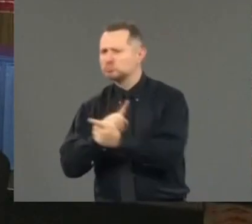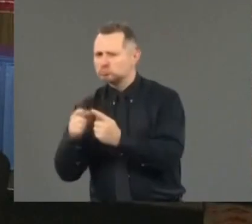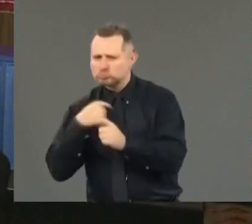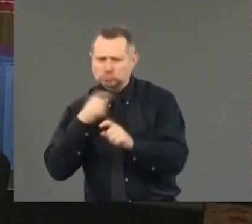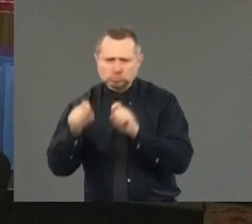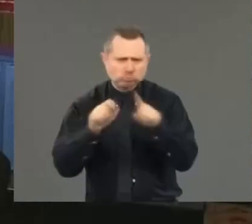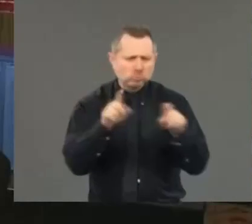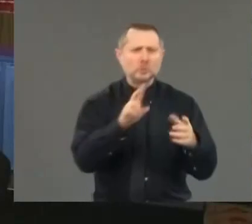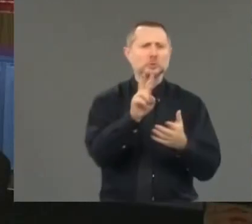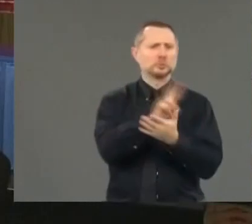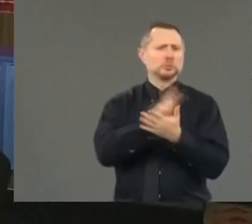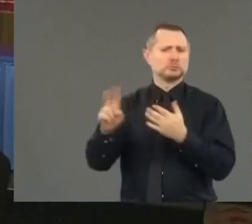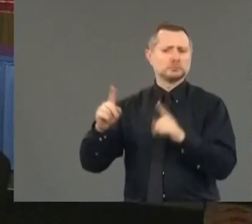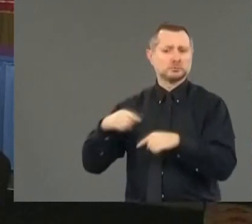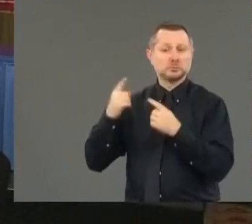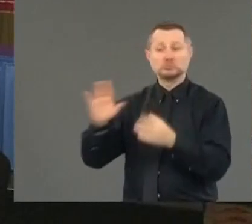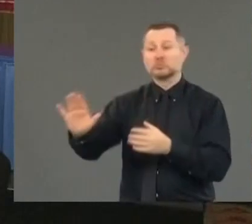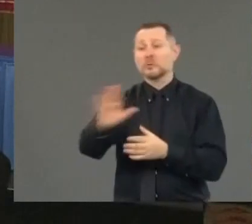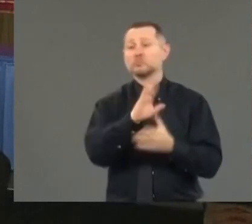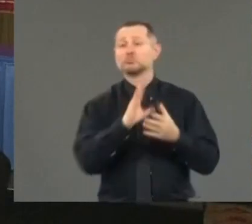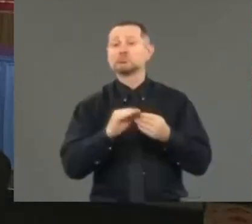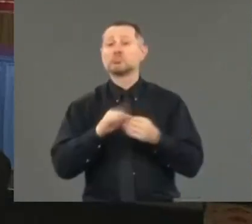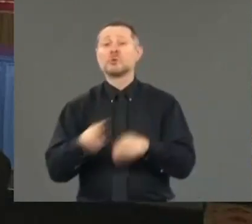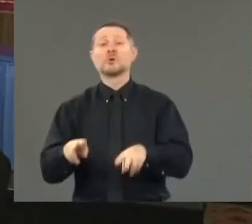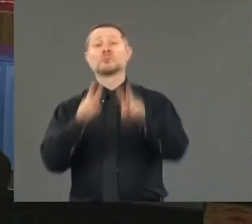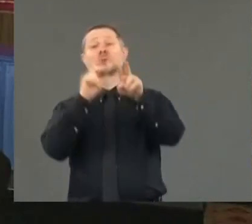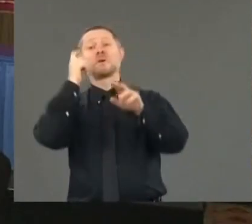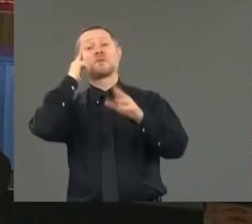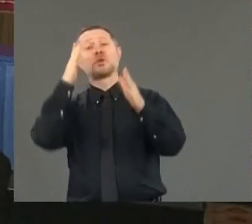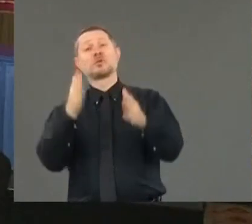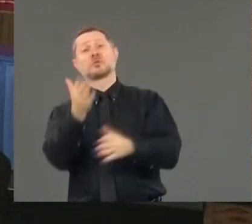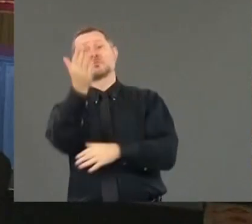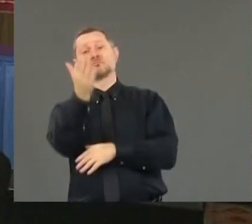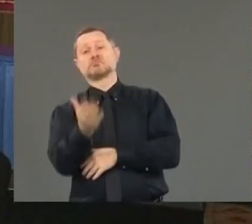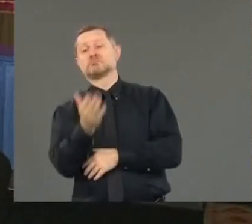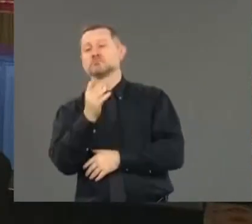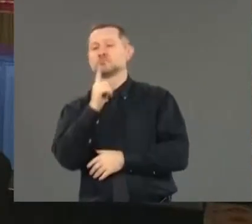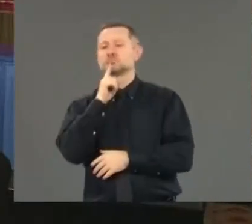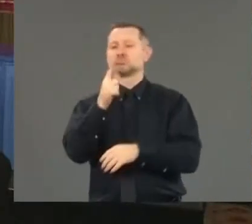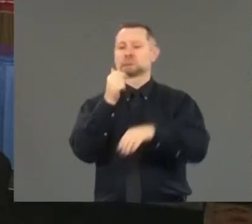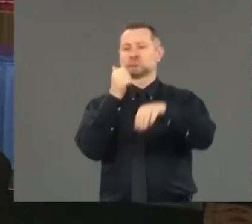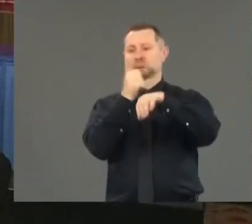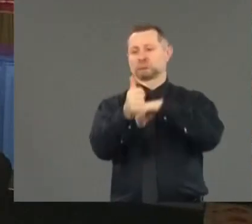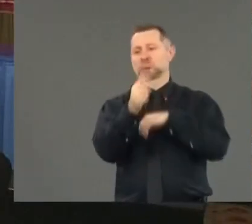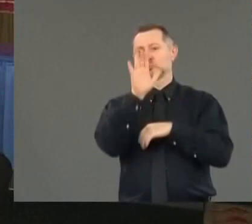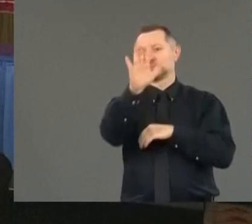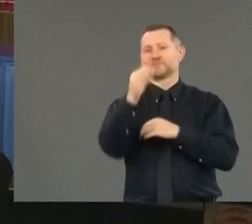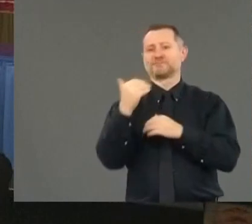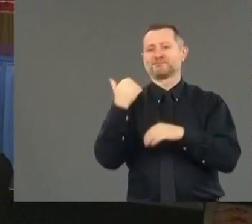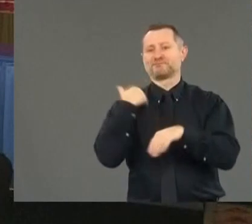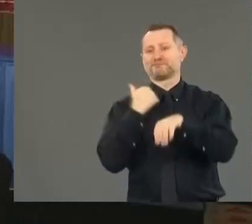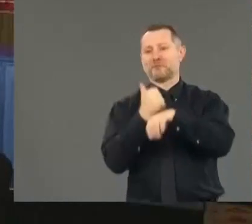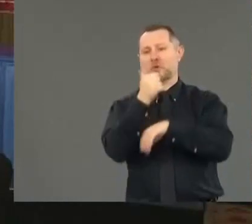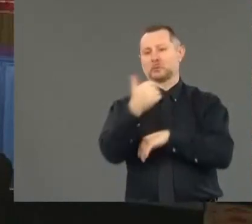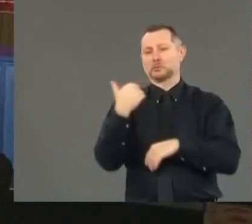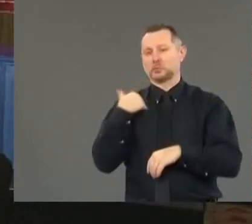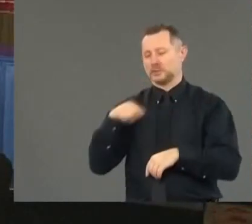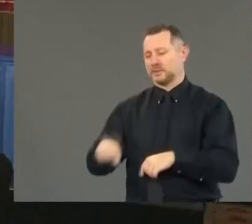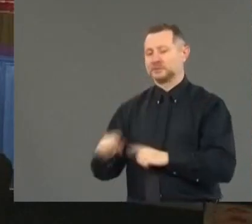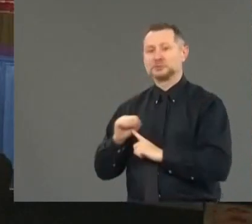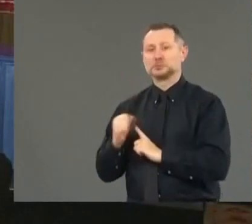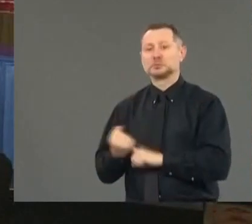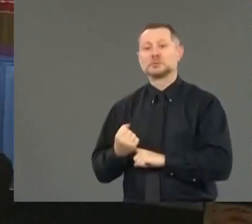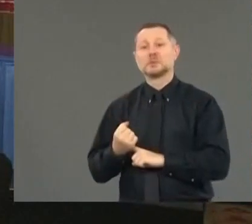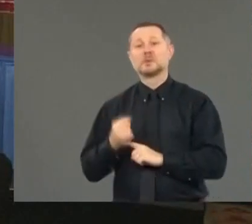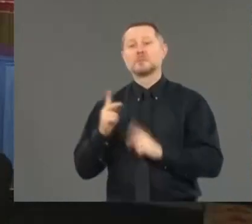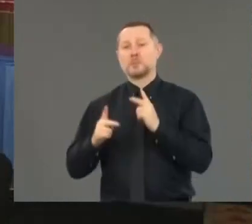weeks feel that the government is at fault for their situation, specifically people in